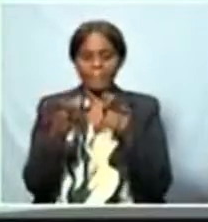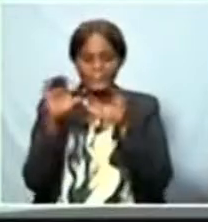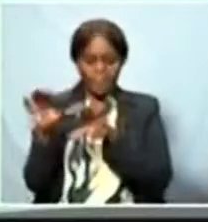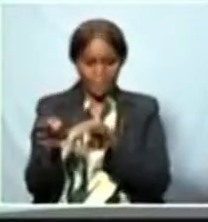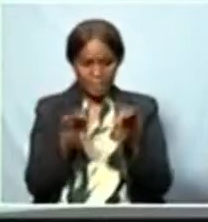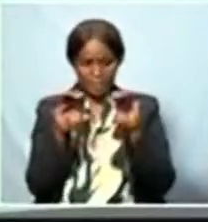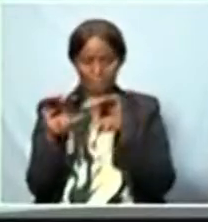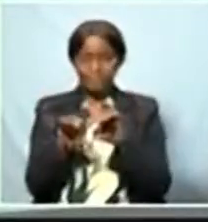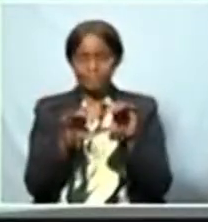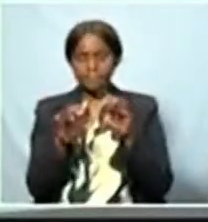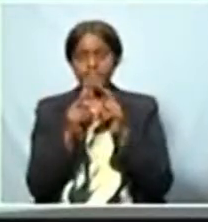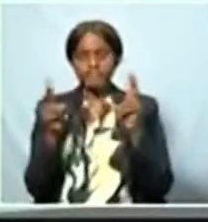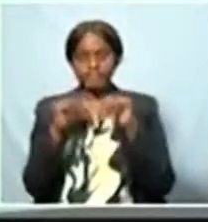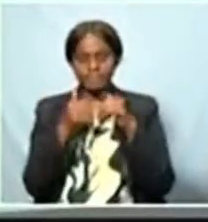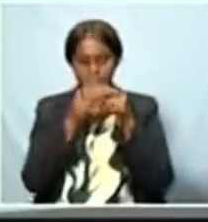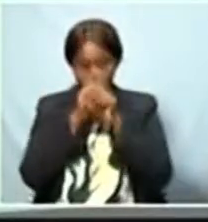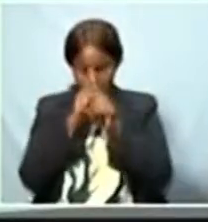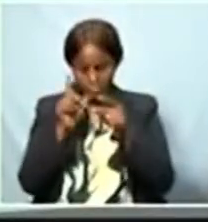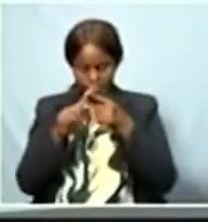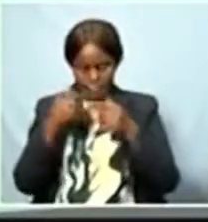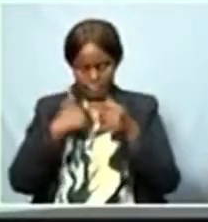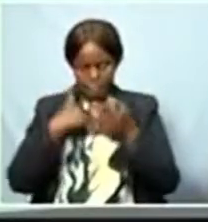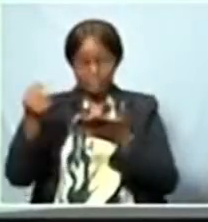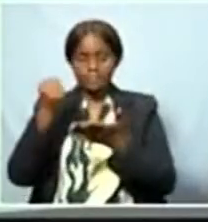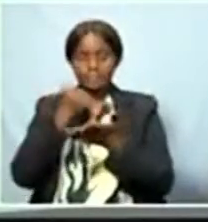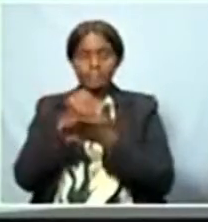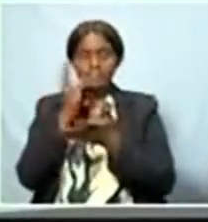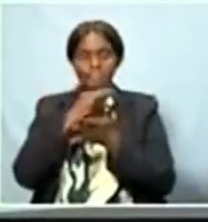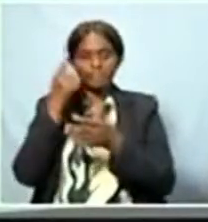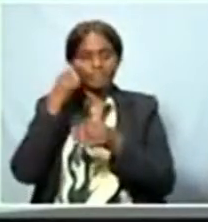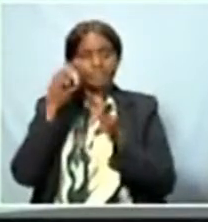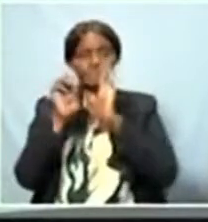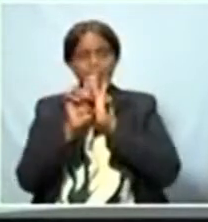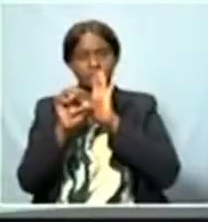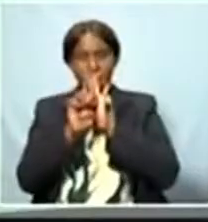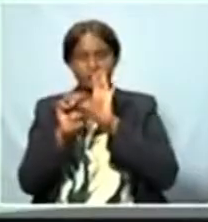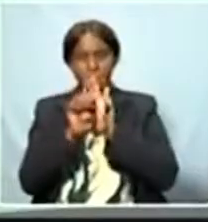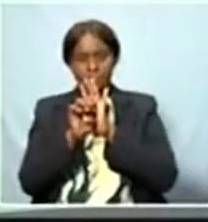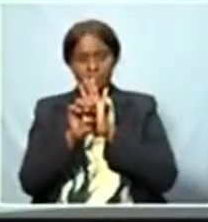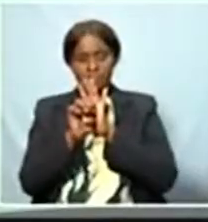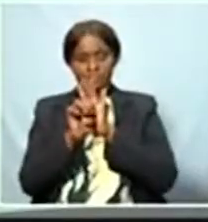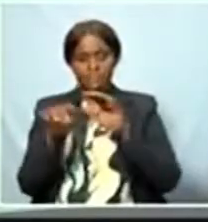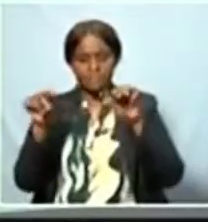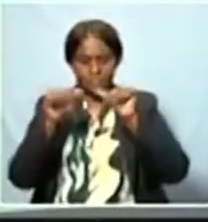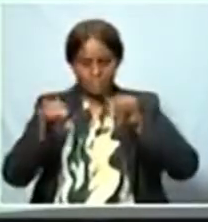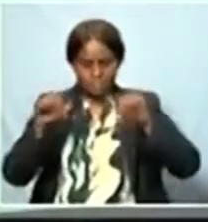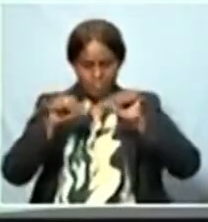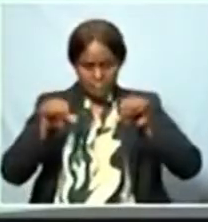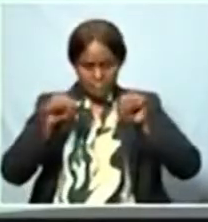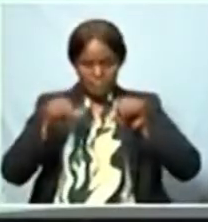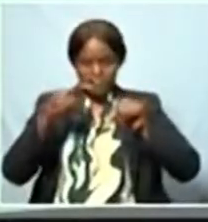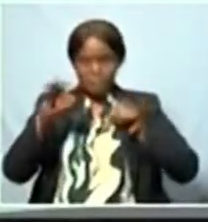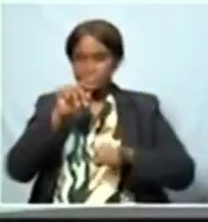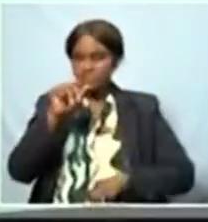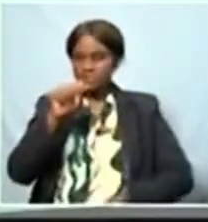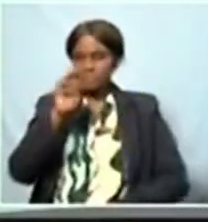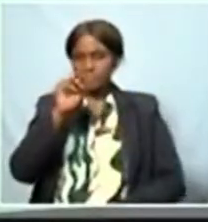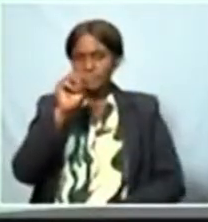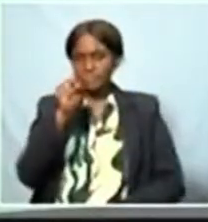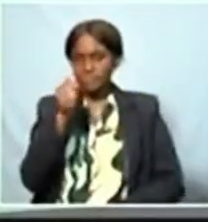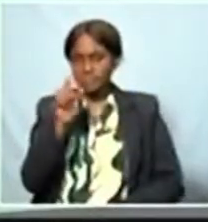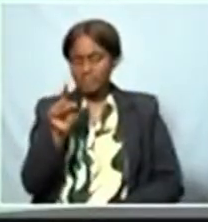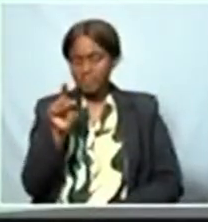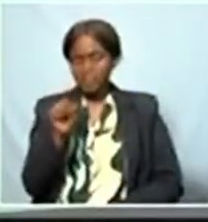done. So we decide to contract. For instance, the audit of ZAMSA, because it